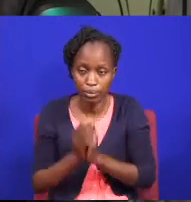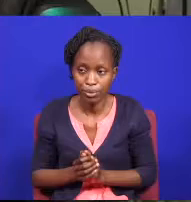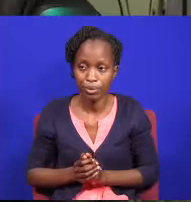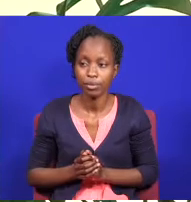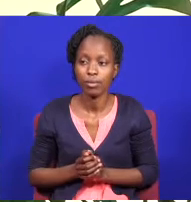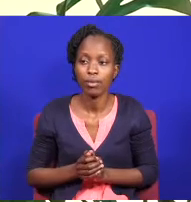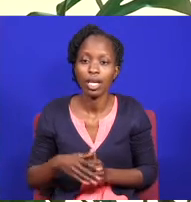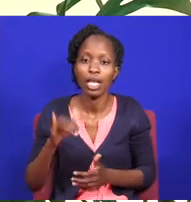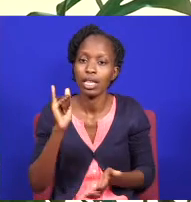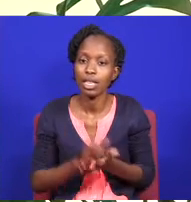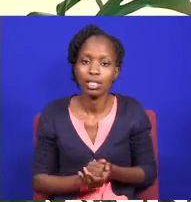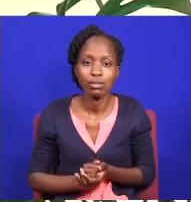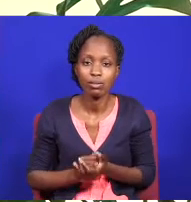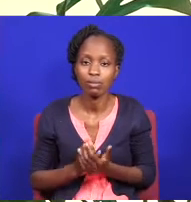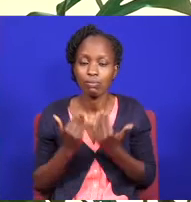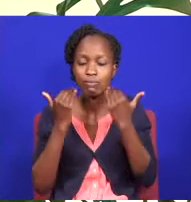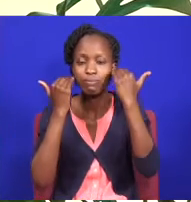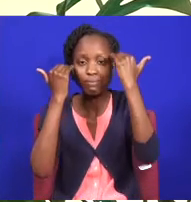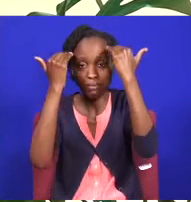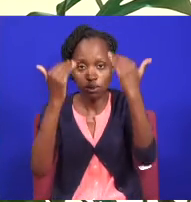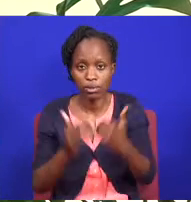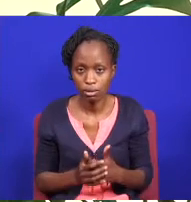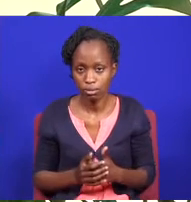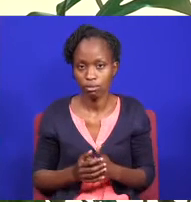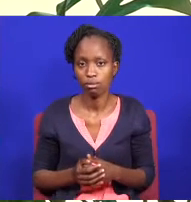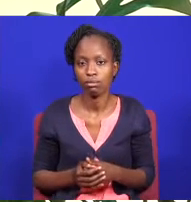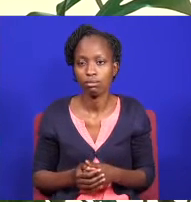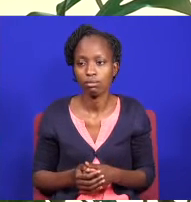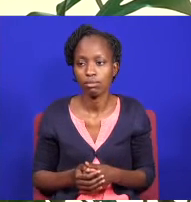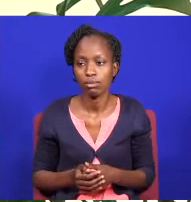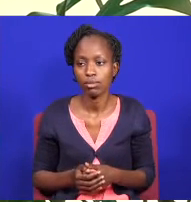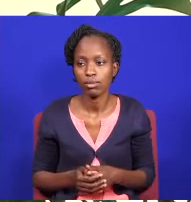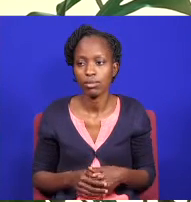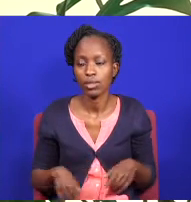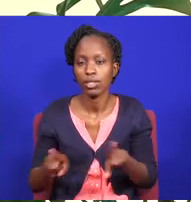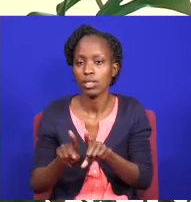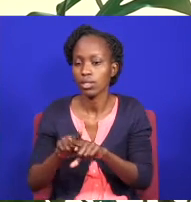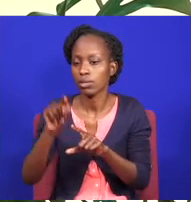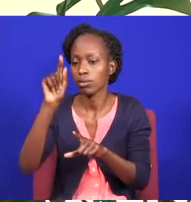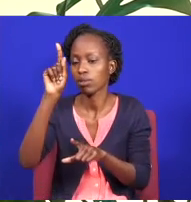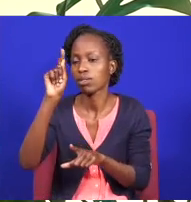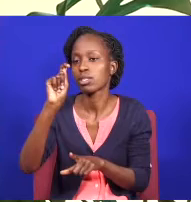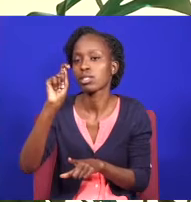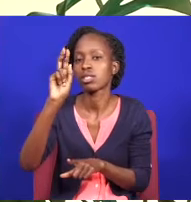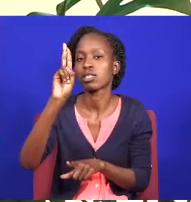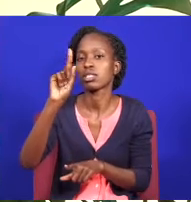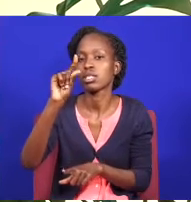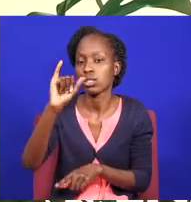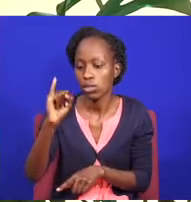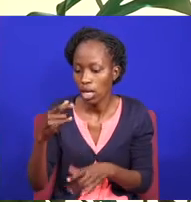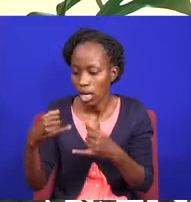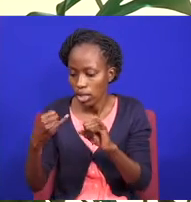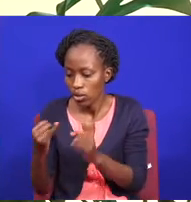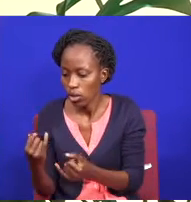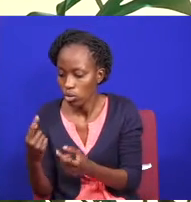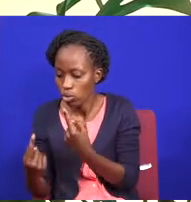was very frustrating. And that can be very frustrating. Like Tugi here trying to make ugali and is unable to do, or Aikiama